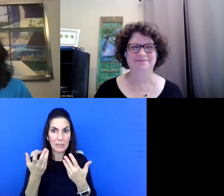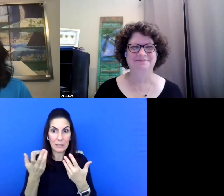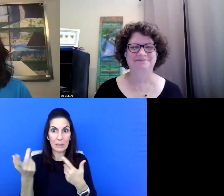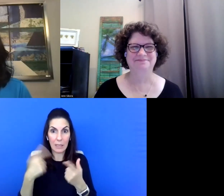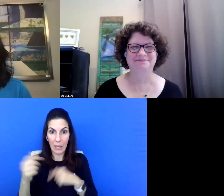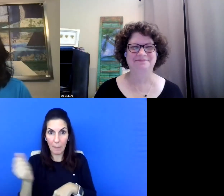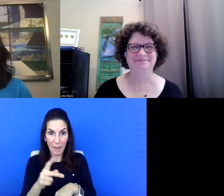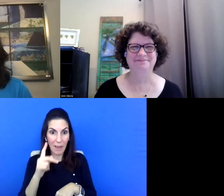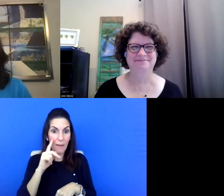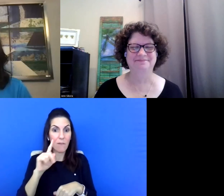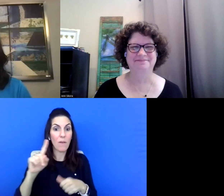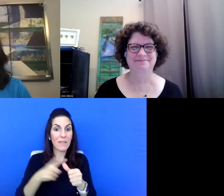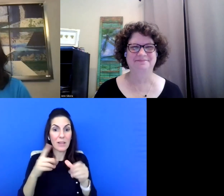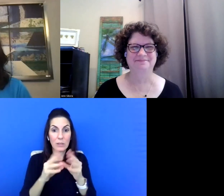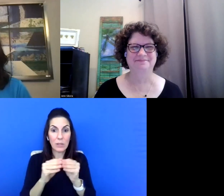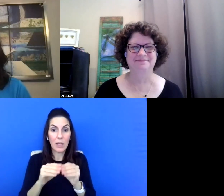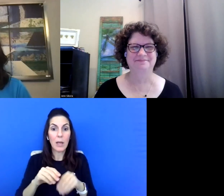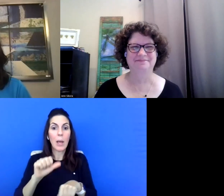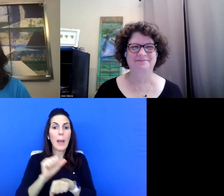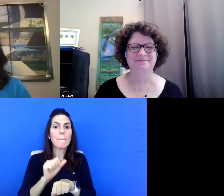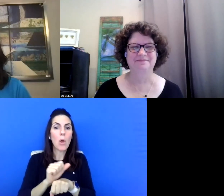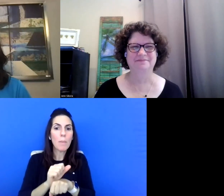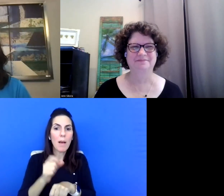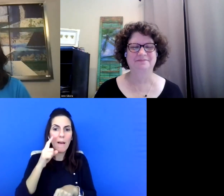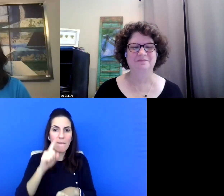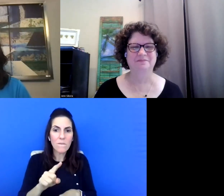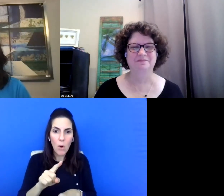titled Employable, a roundtable on employment and ABLE